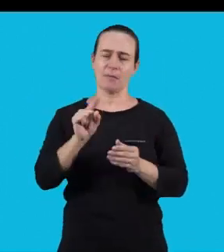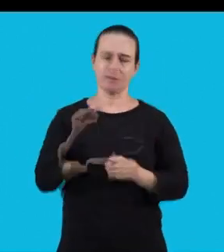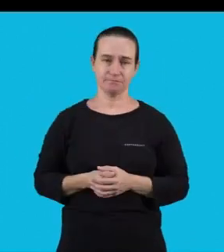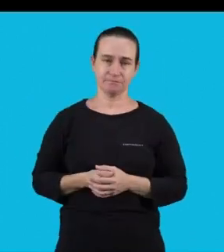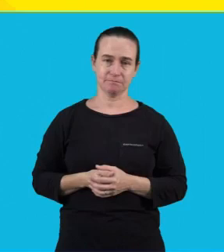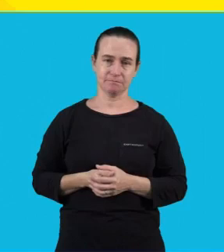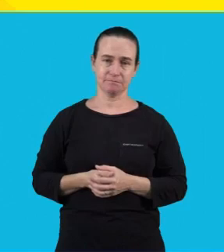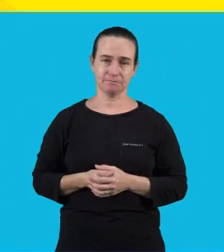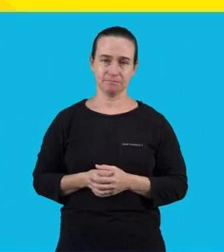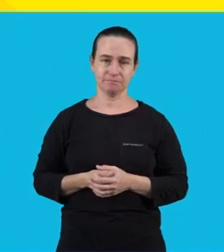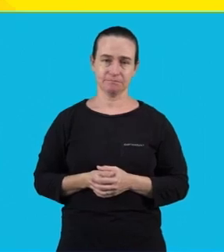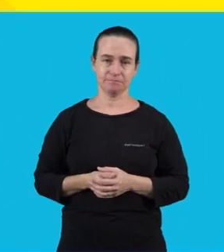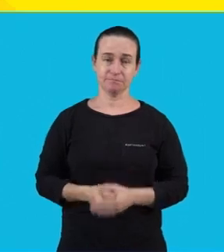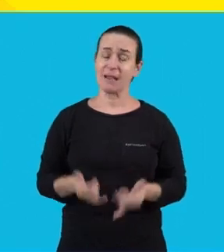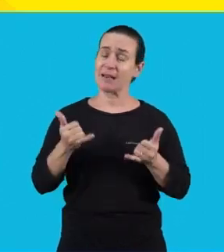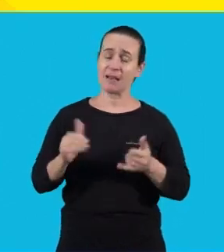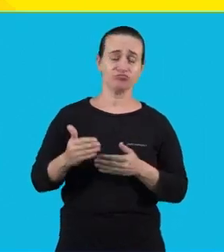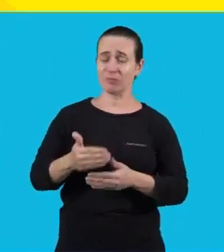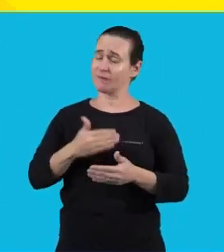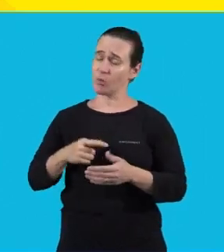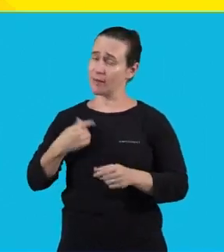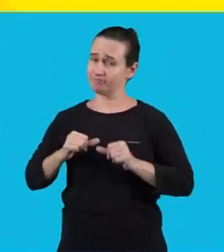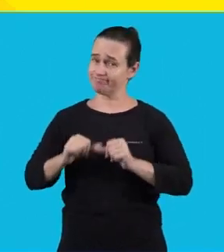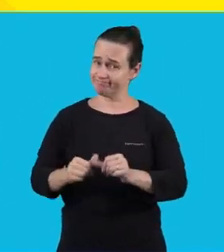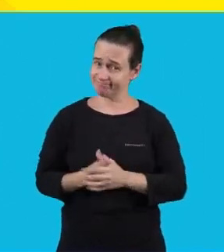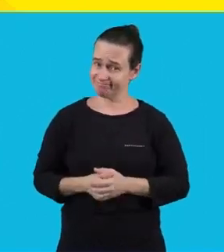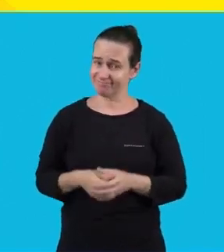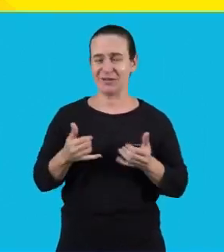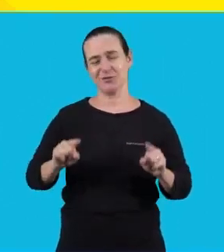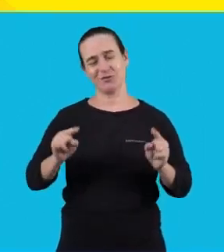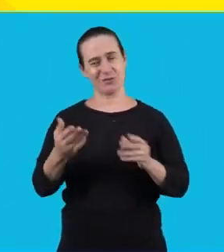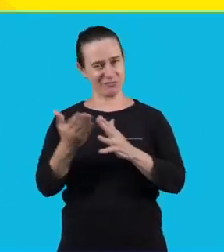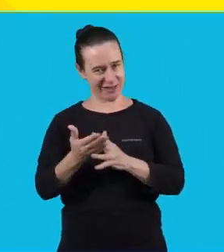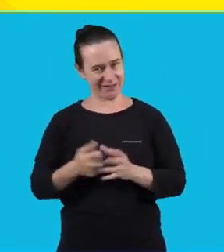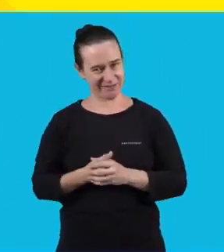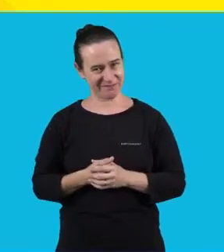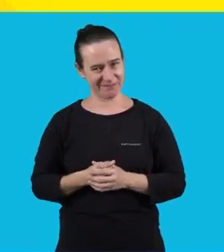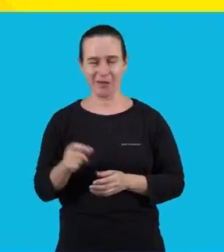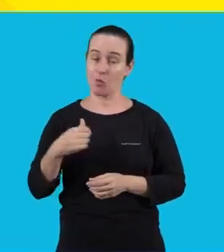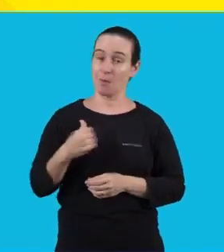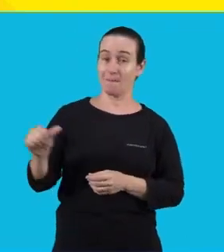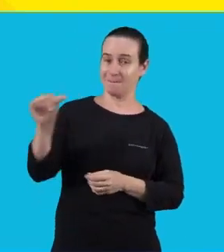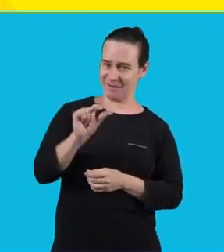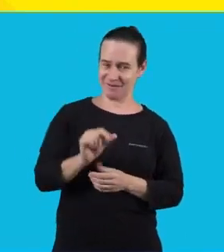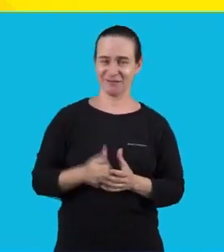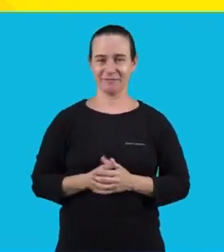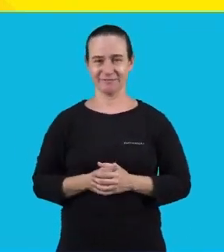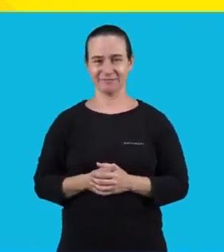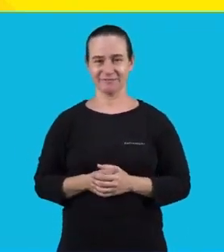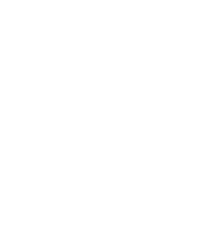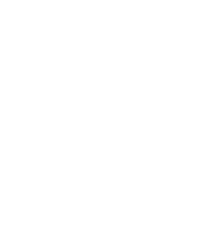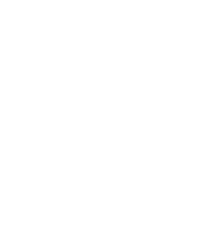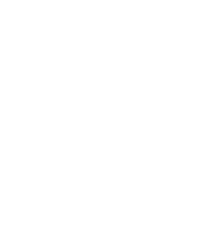punctuation marks. Now, grade 12s, before we continue with the rest of our lesson, we're going to go to a quick ad break and we'll be back in just a little